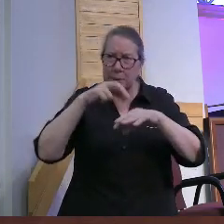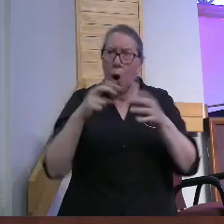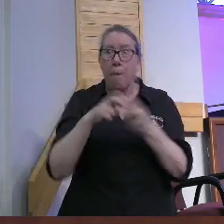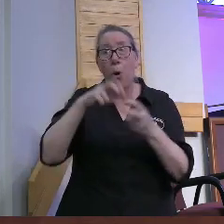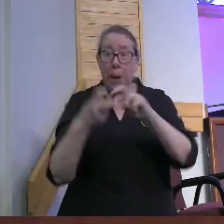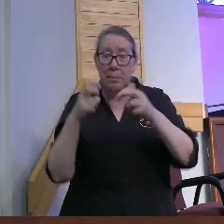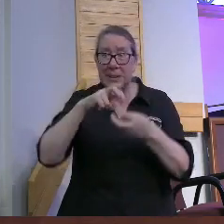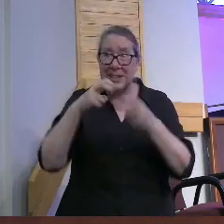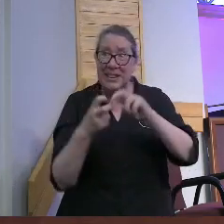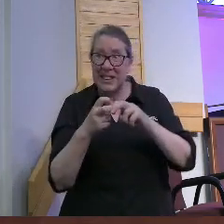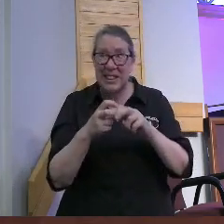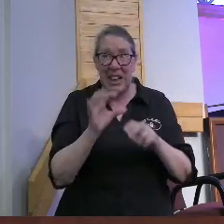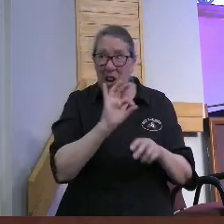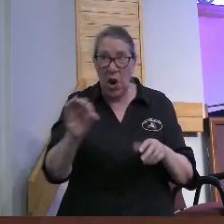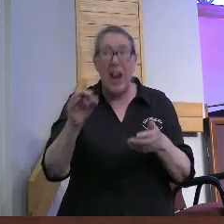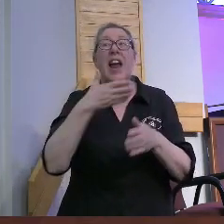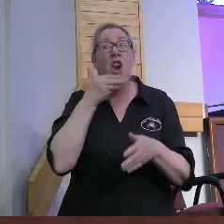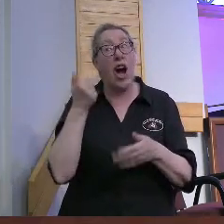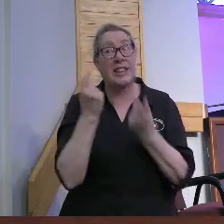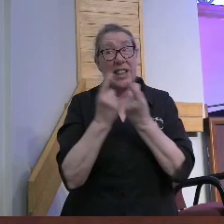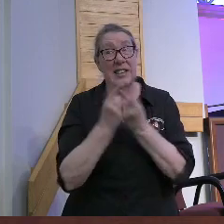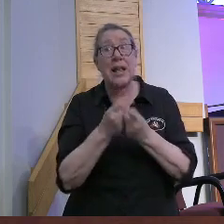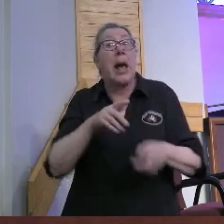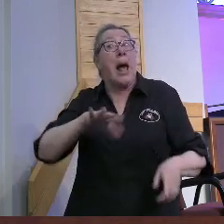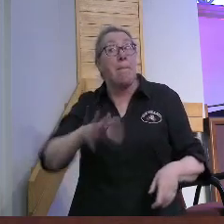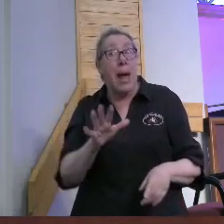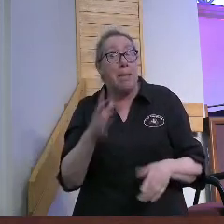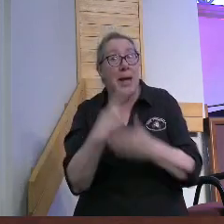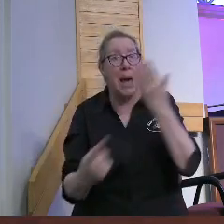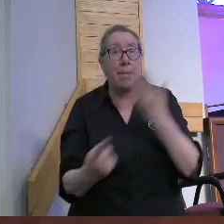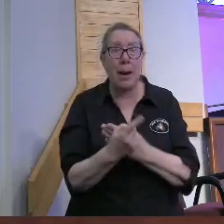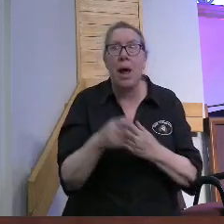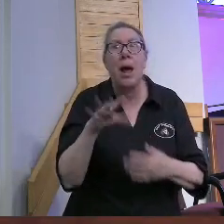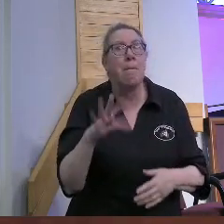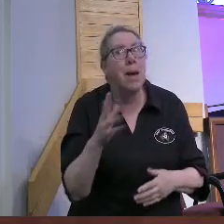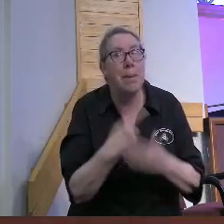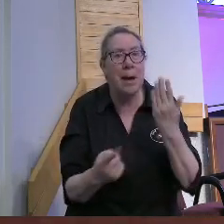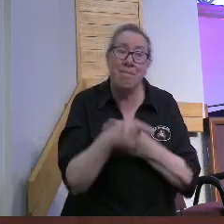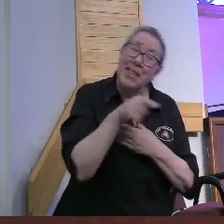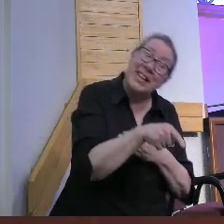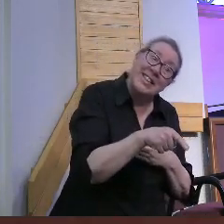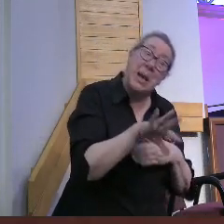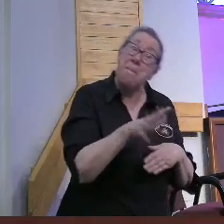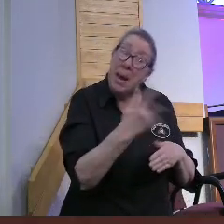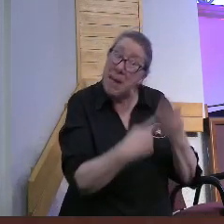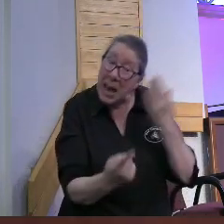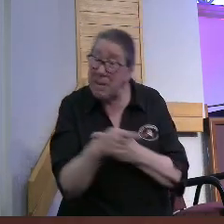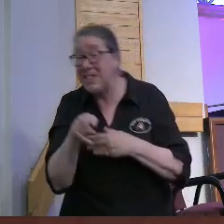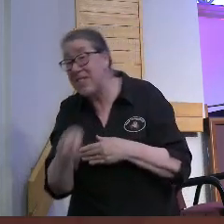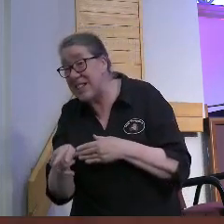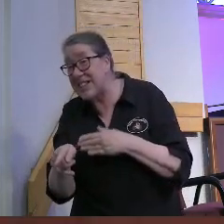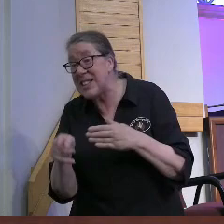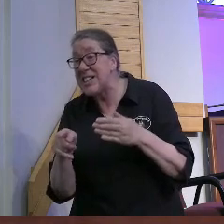about unpleasant things that might happen. That might happen. This might happen. That might happen. Who